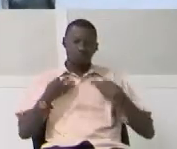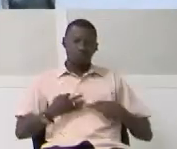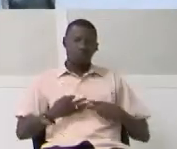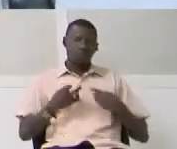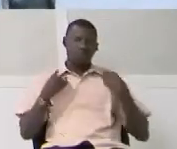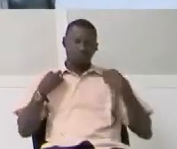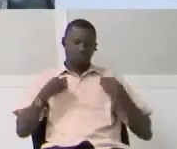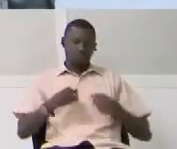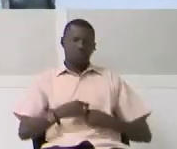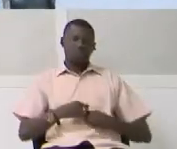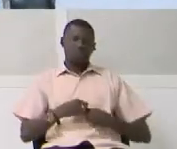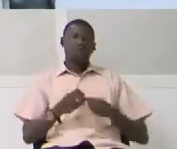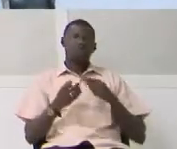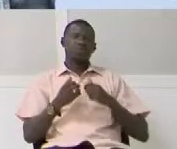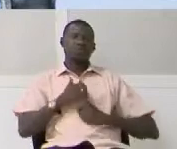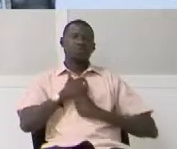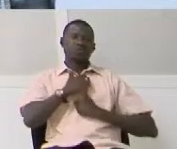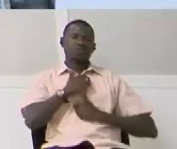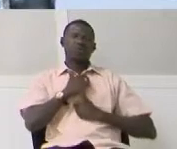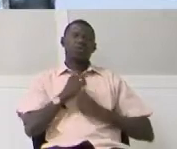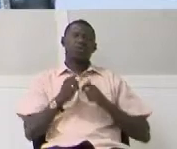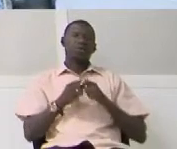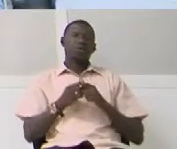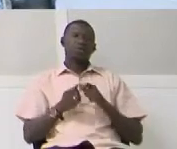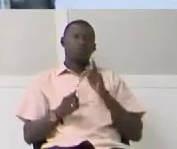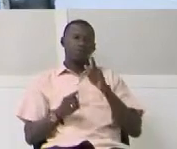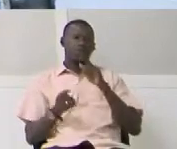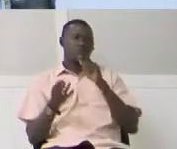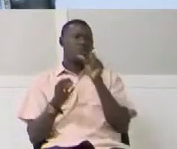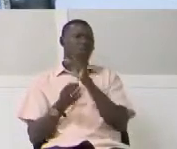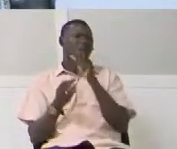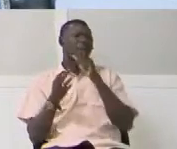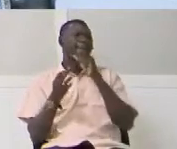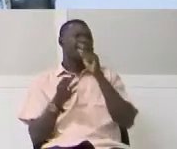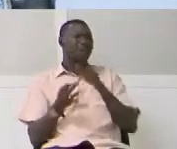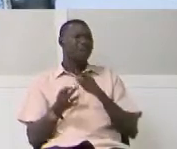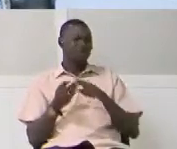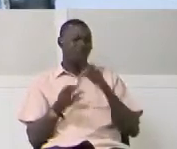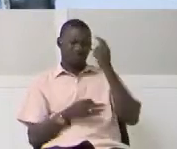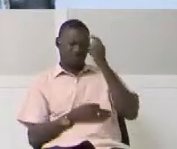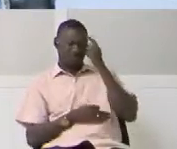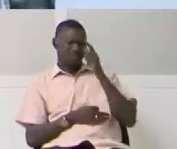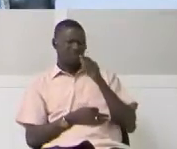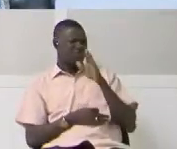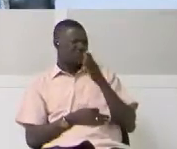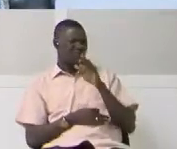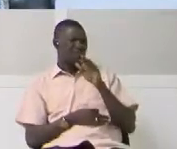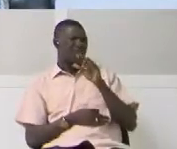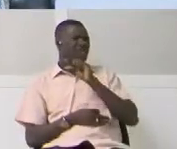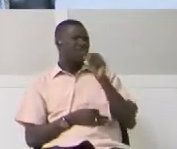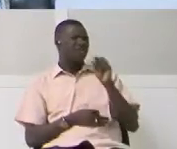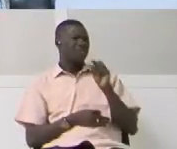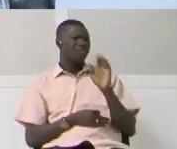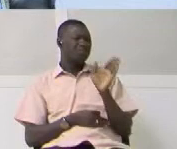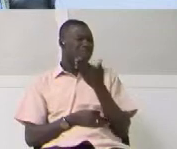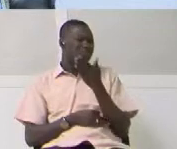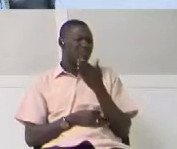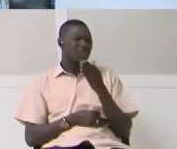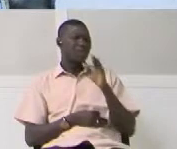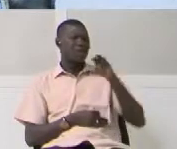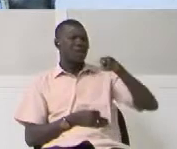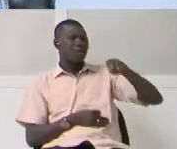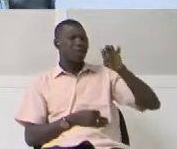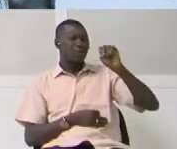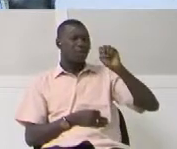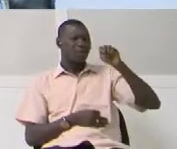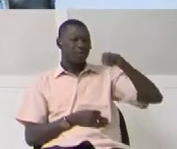ci I think his surname is Mendy Ogomens there were 3 other individuals who were dressed in suits